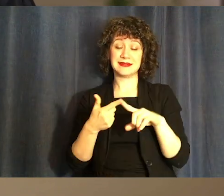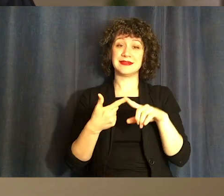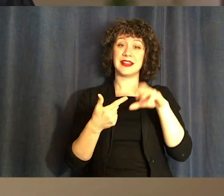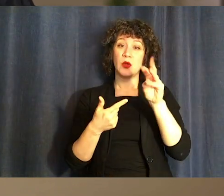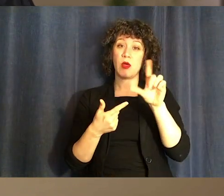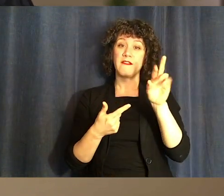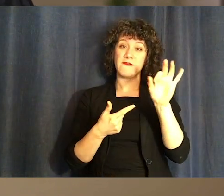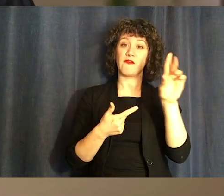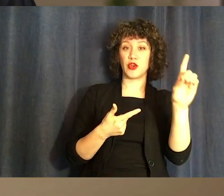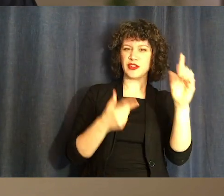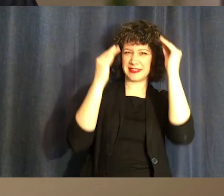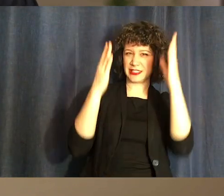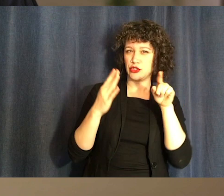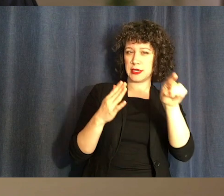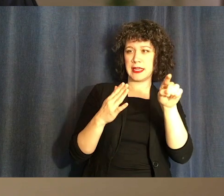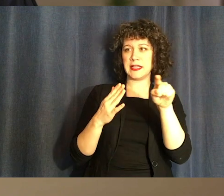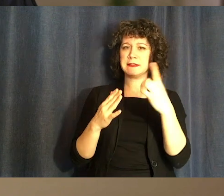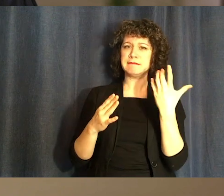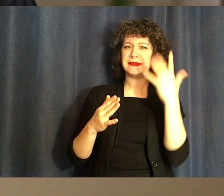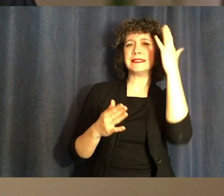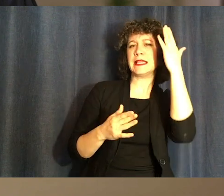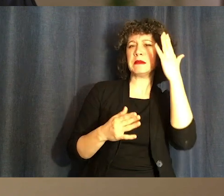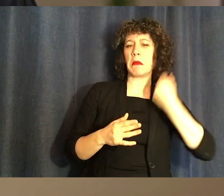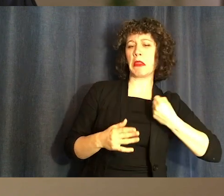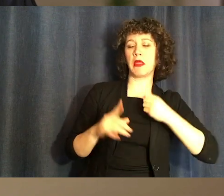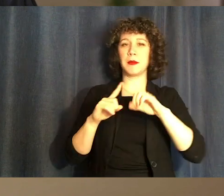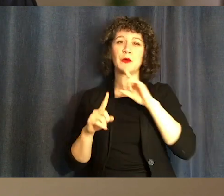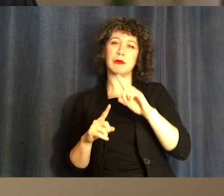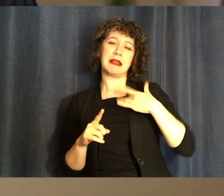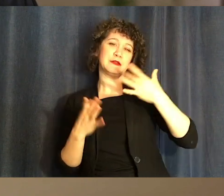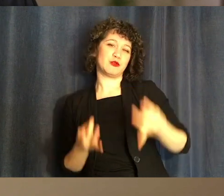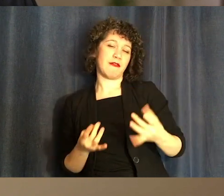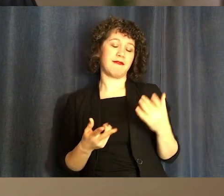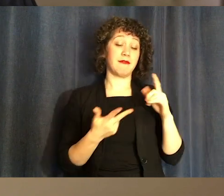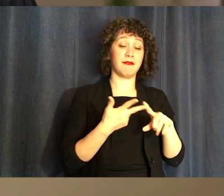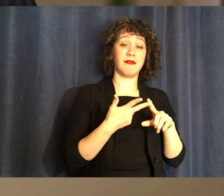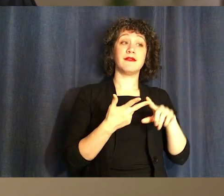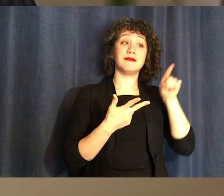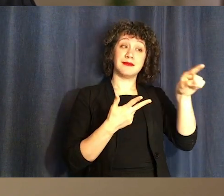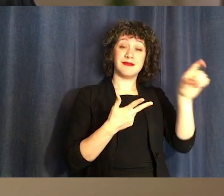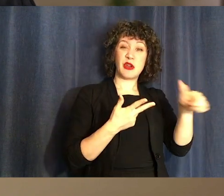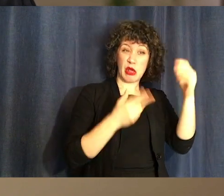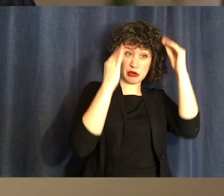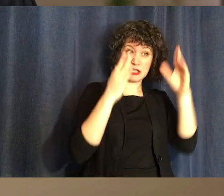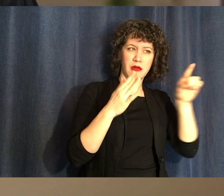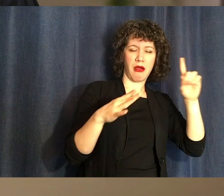is really a big softie. Redberg being that loud teacher, but you know you can always go to him for